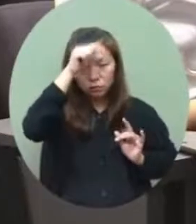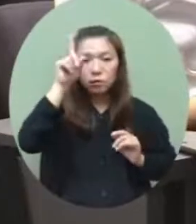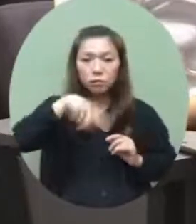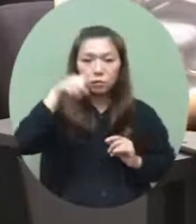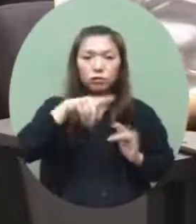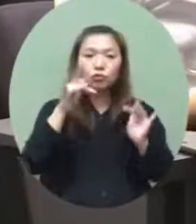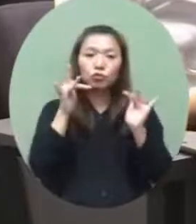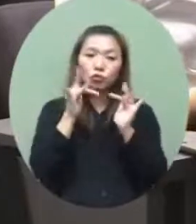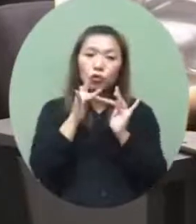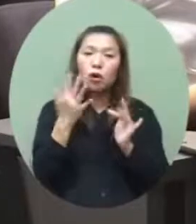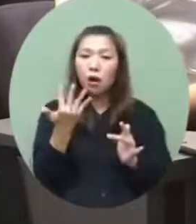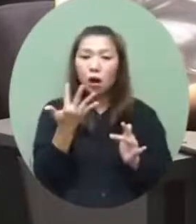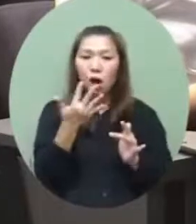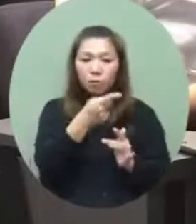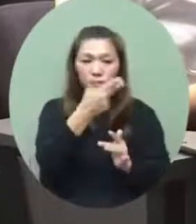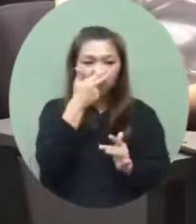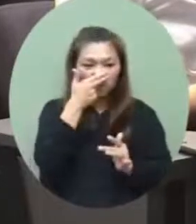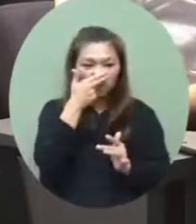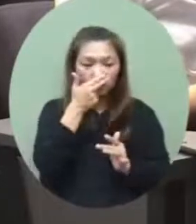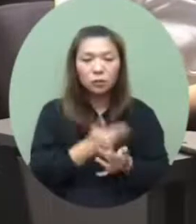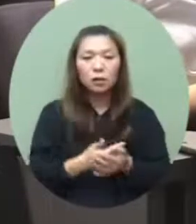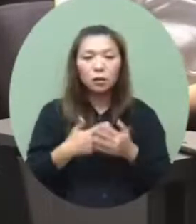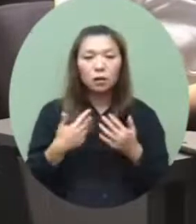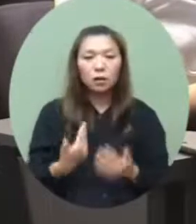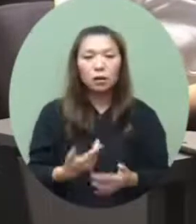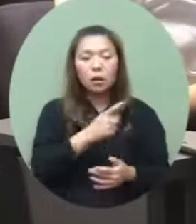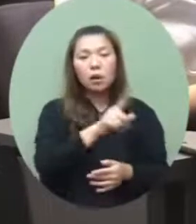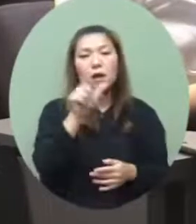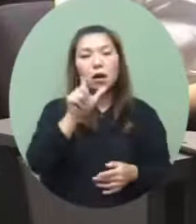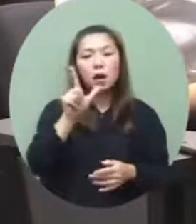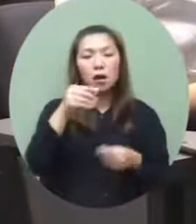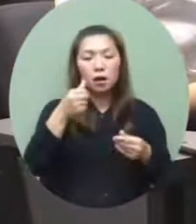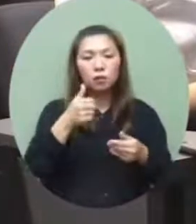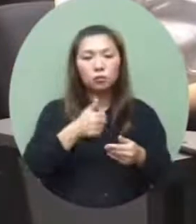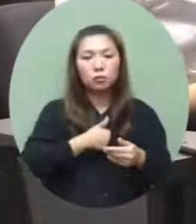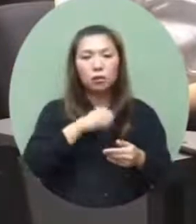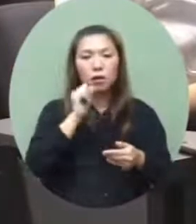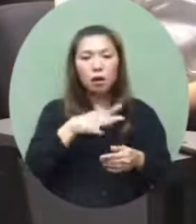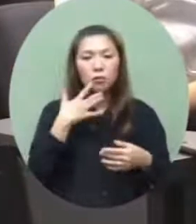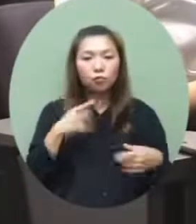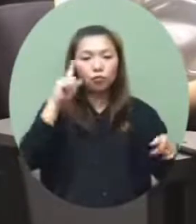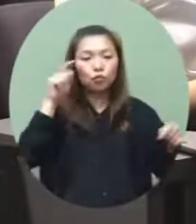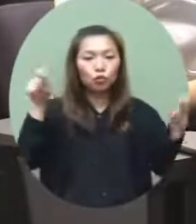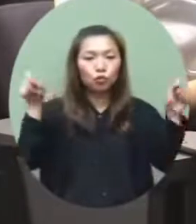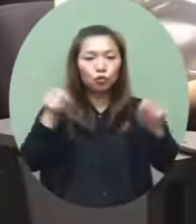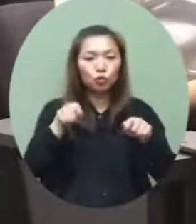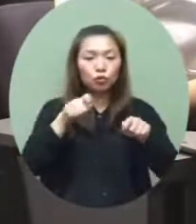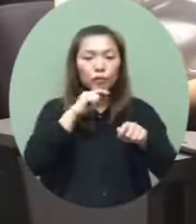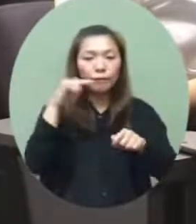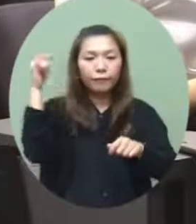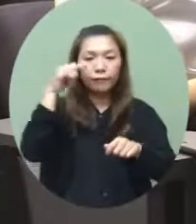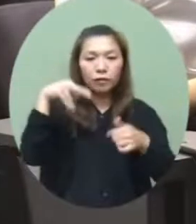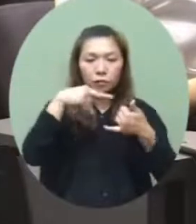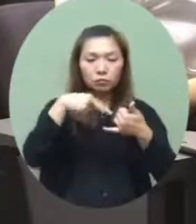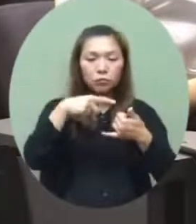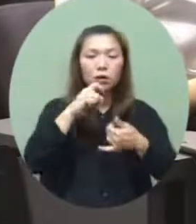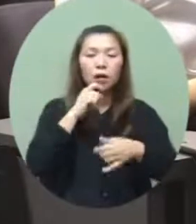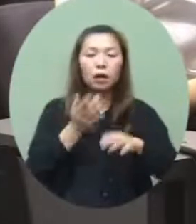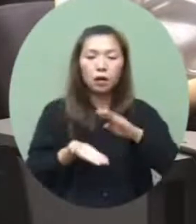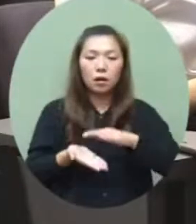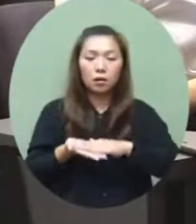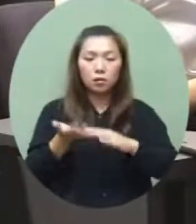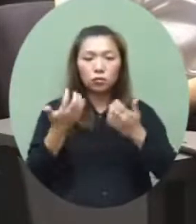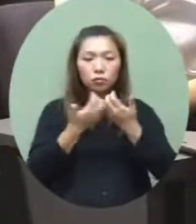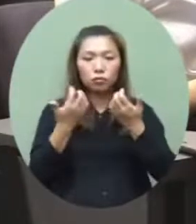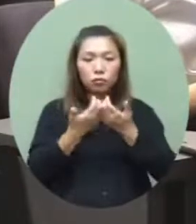COVID, how soon do you think you will have to utilize the 1,000 beds in the private sector? Professor Lo Chung-Mao said that